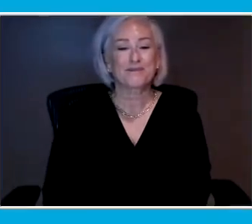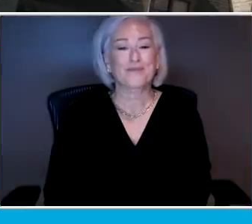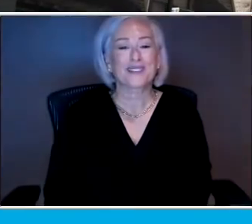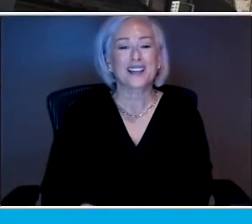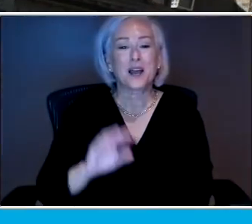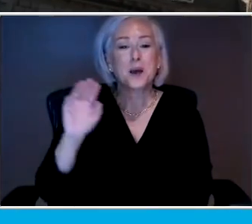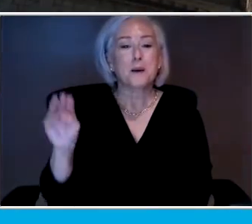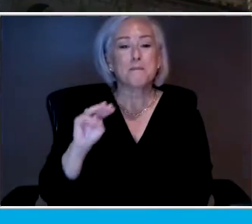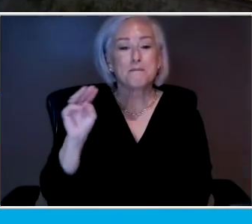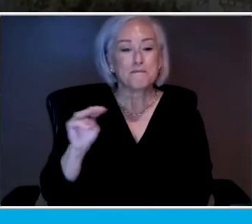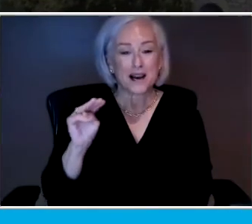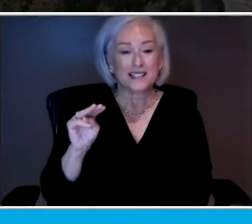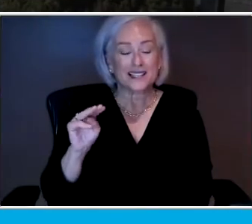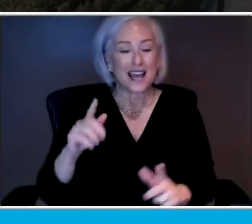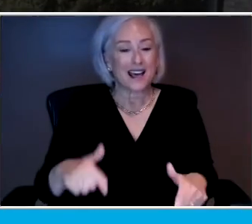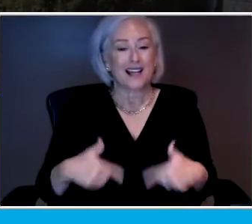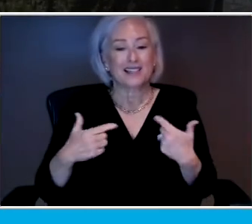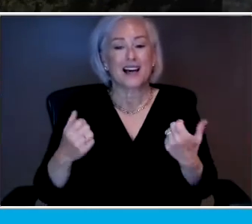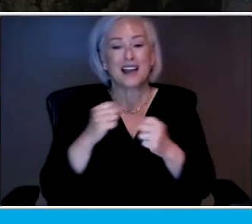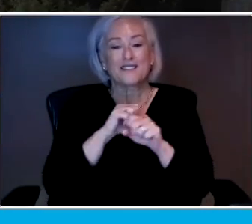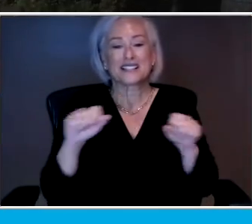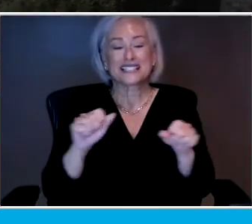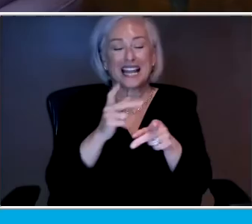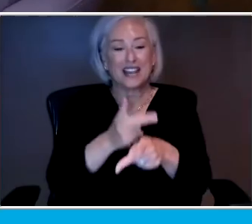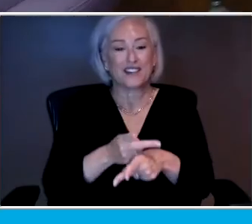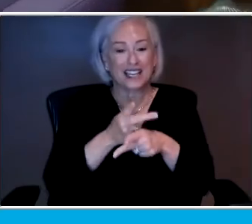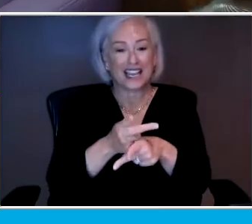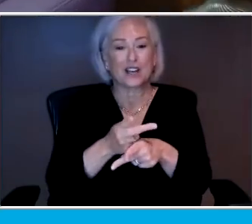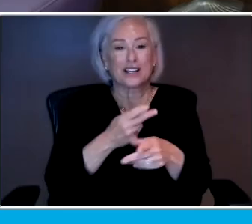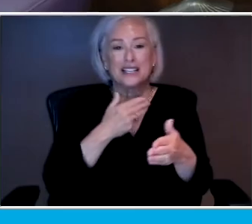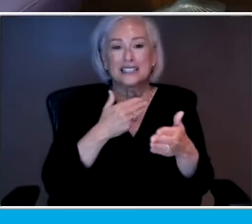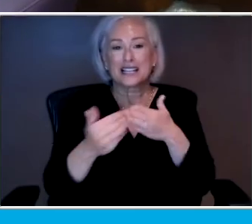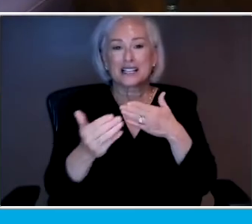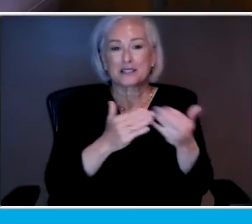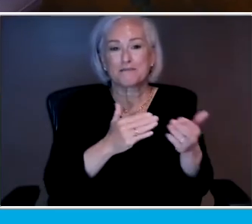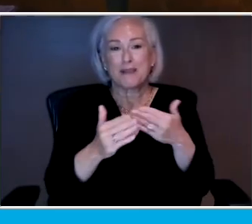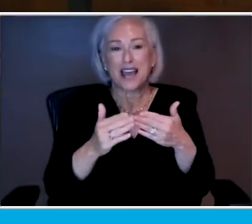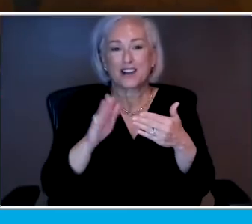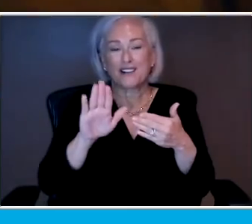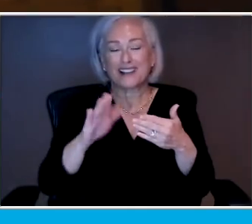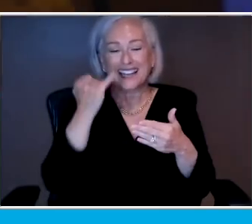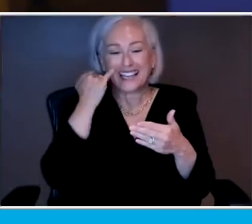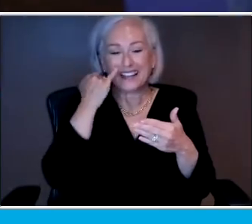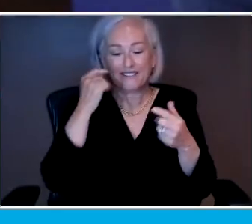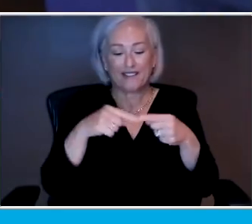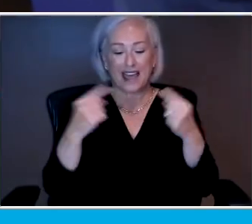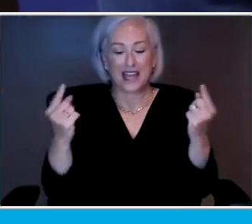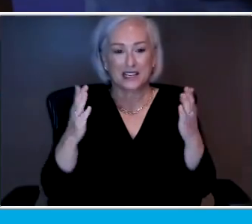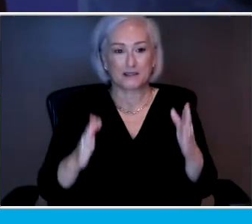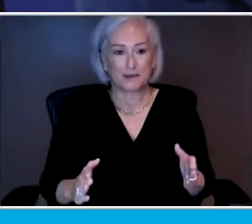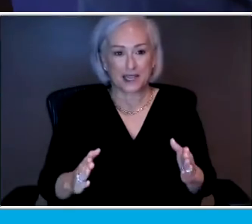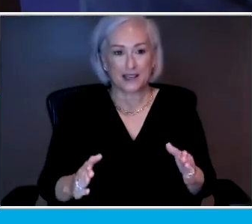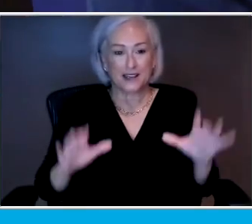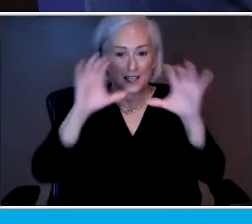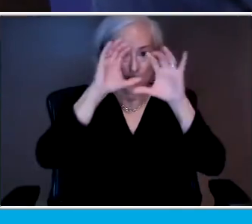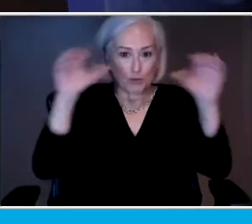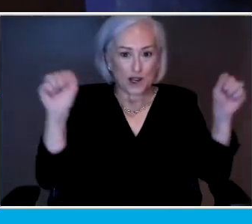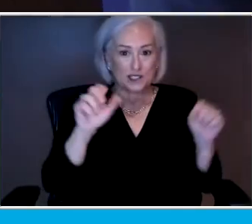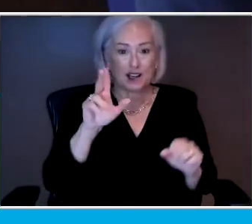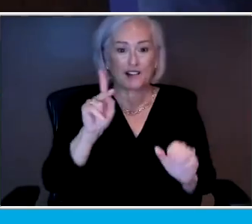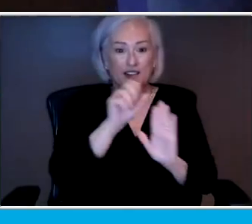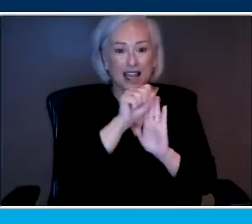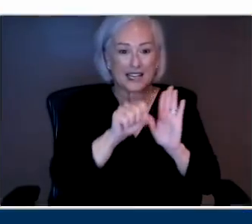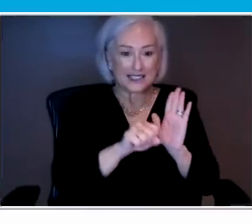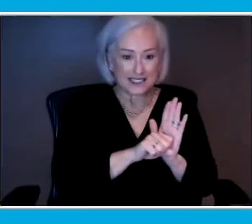Update, life-saving care regardless of the rivalry. The president of K-State turned to the University of Kansas Health System for